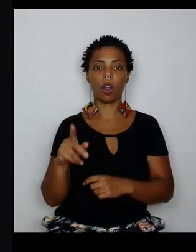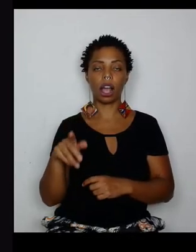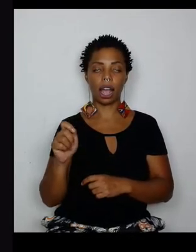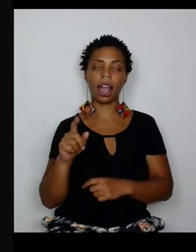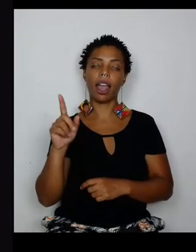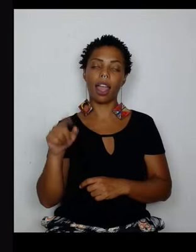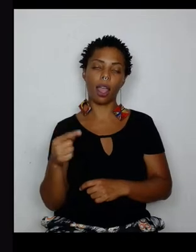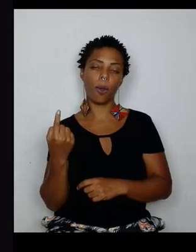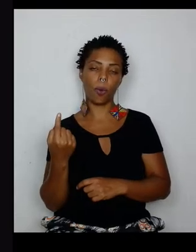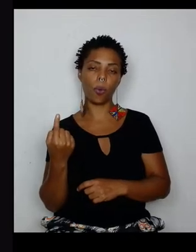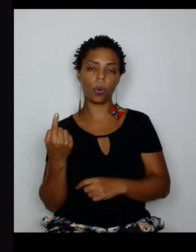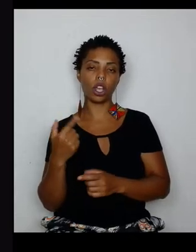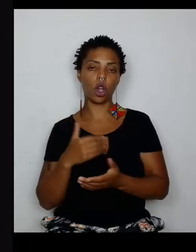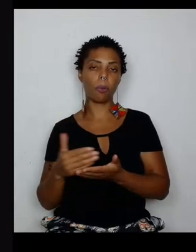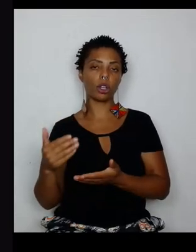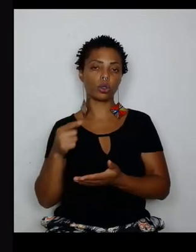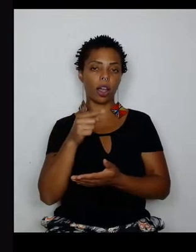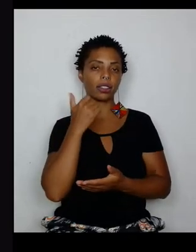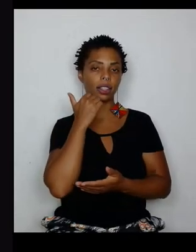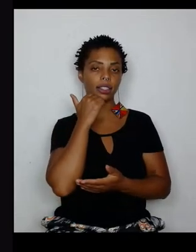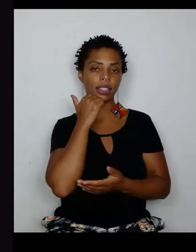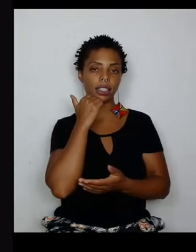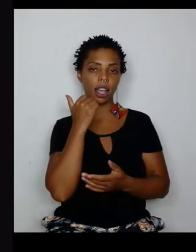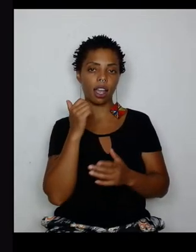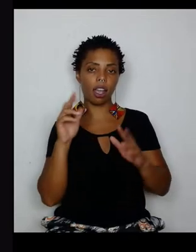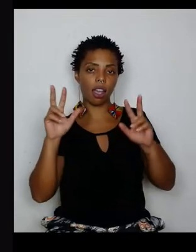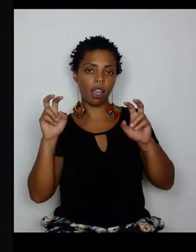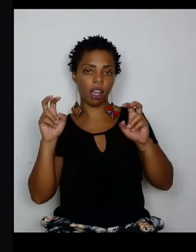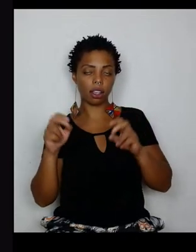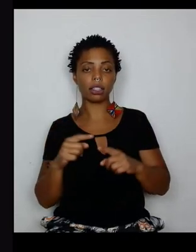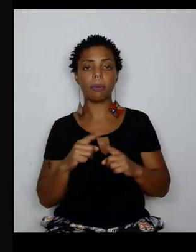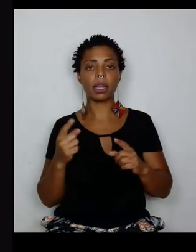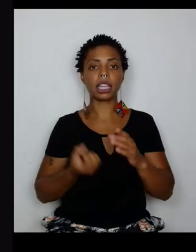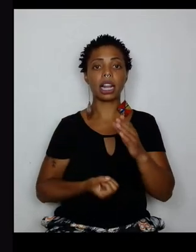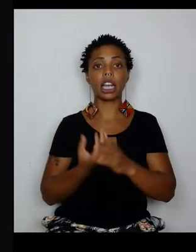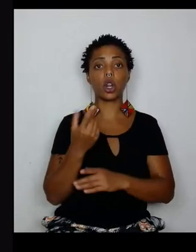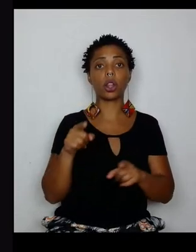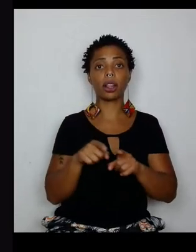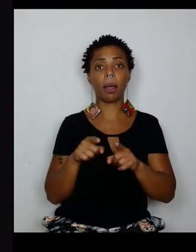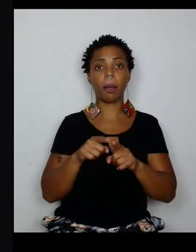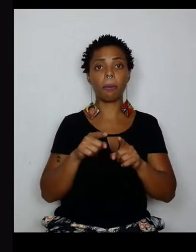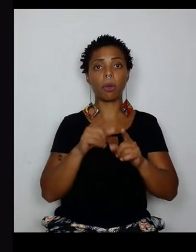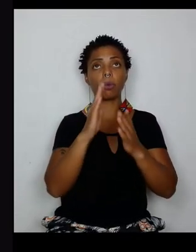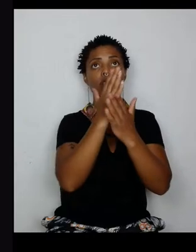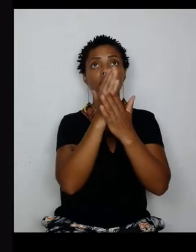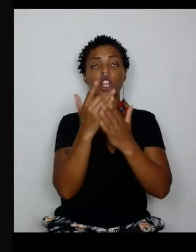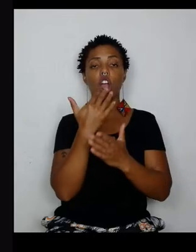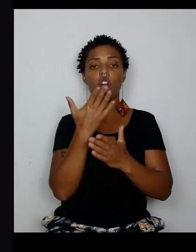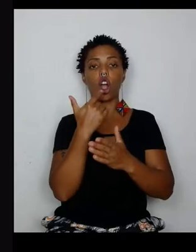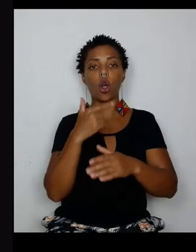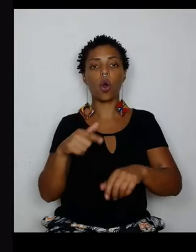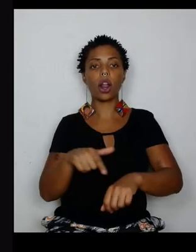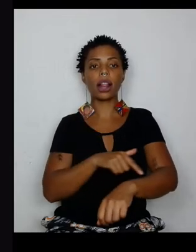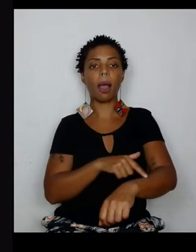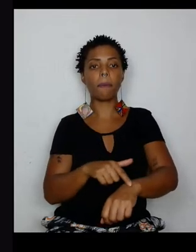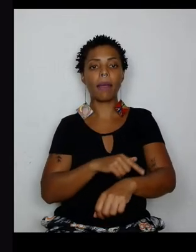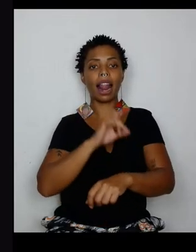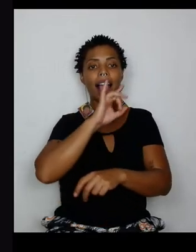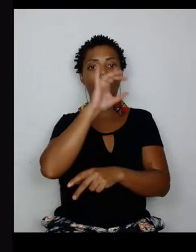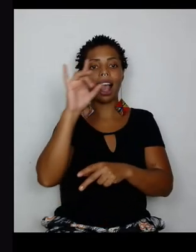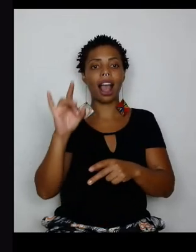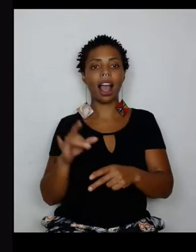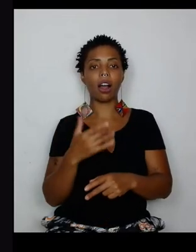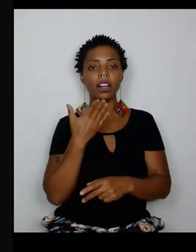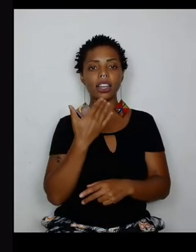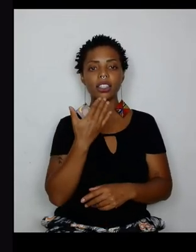inventor of a skin color chart each skin color accorded a number for use in anthropological